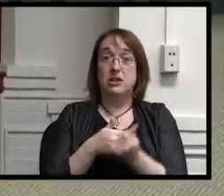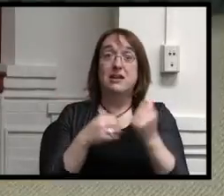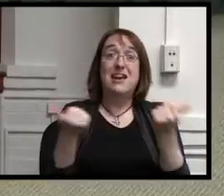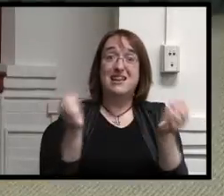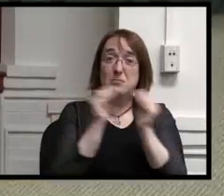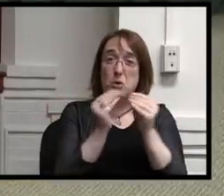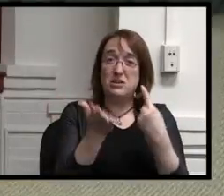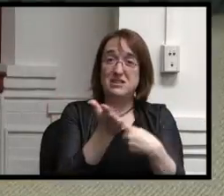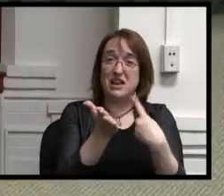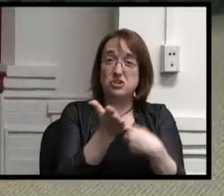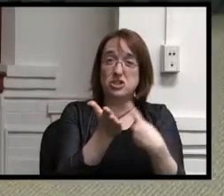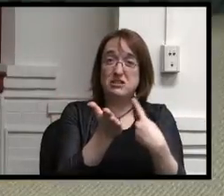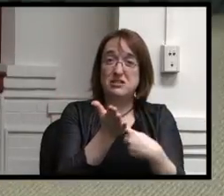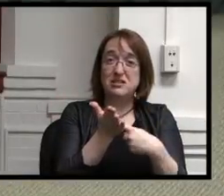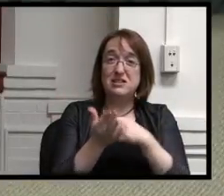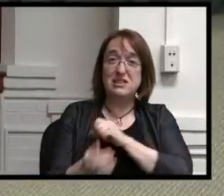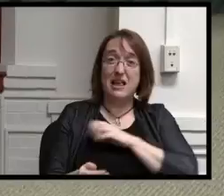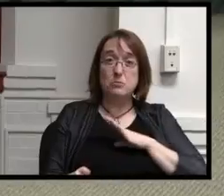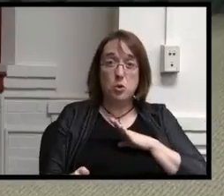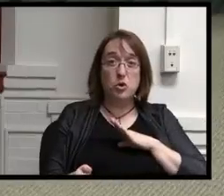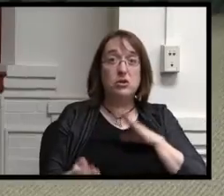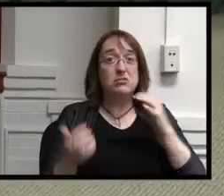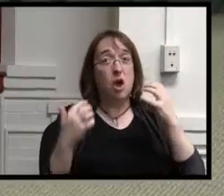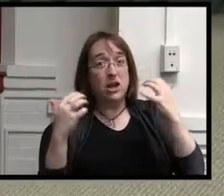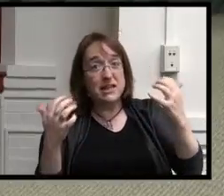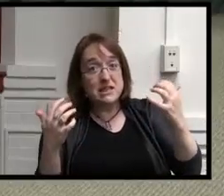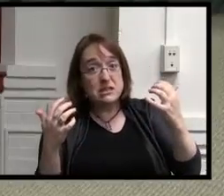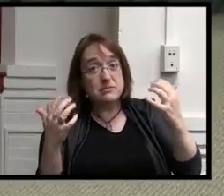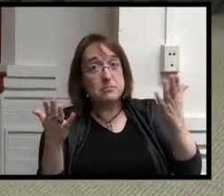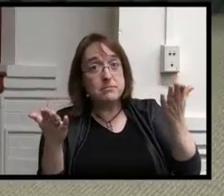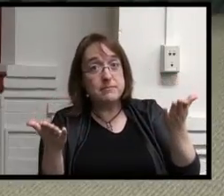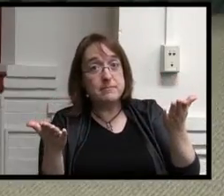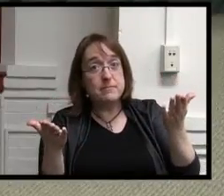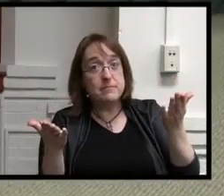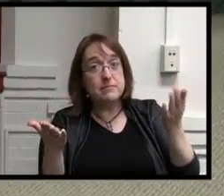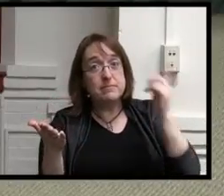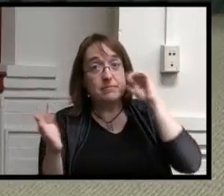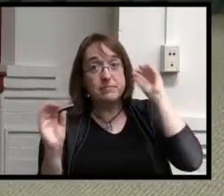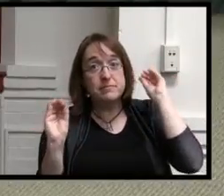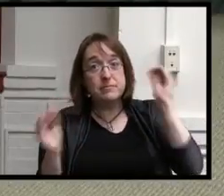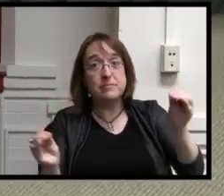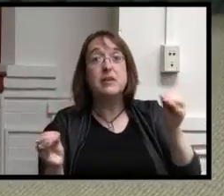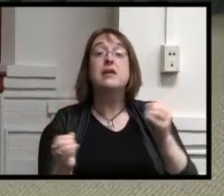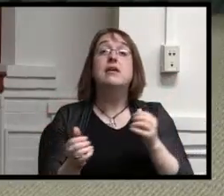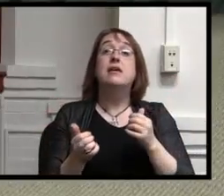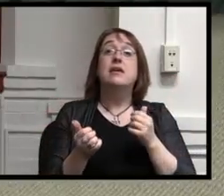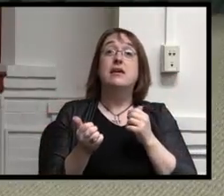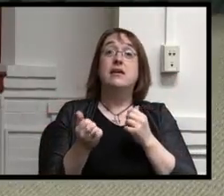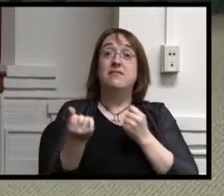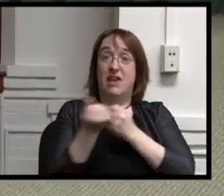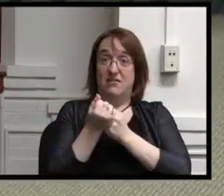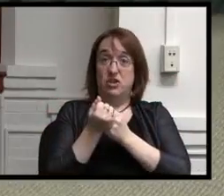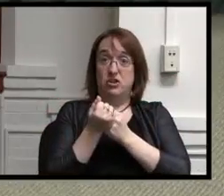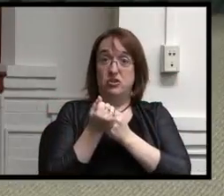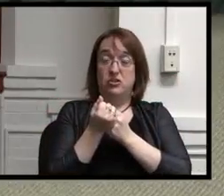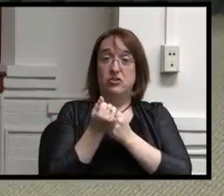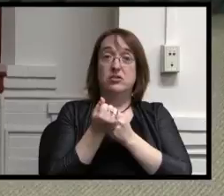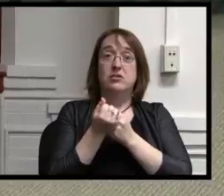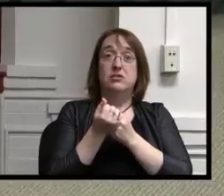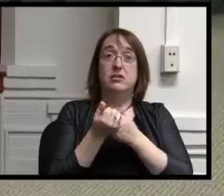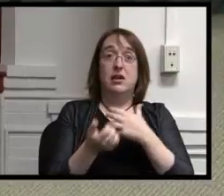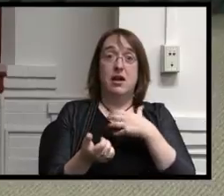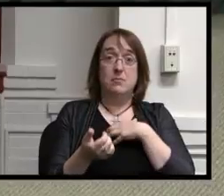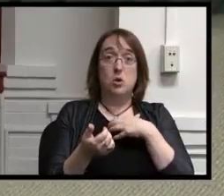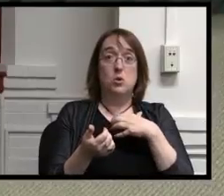further discussion from anybody on the board or anybody who's in attendance? Hearing none, all those in favor, please say aye. Aye. Anybody opposed